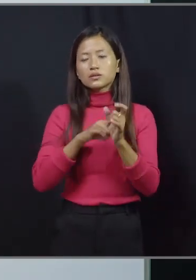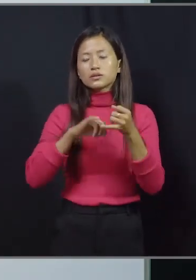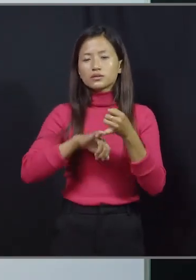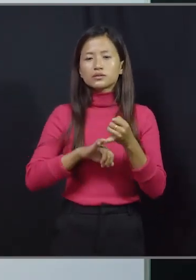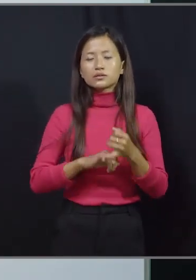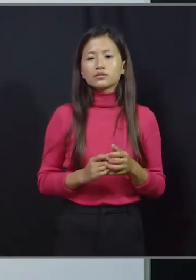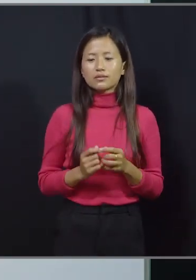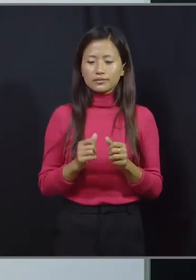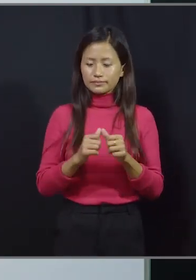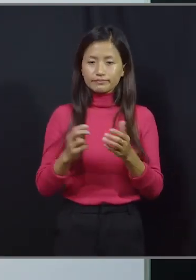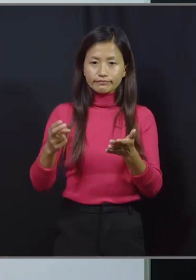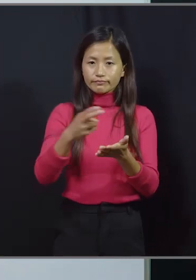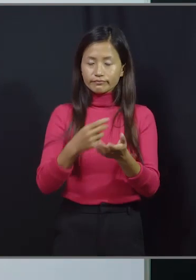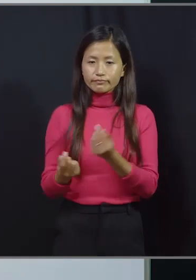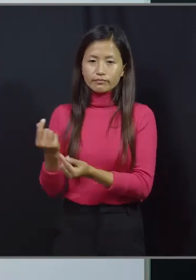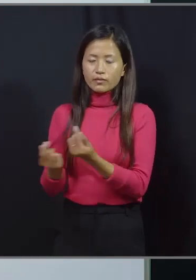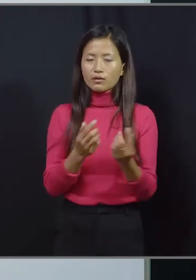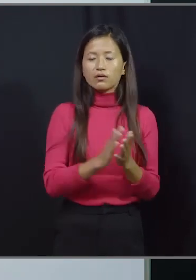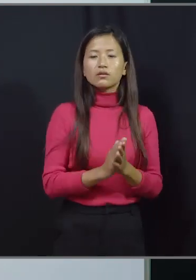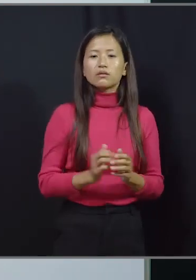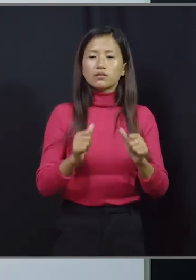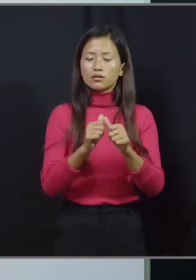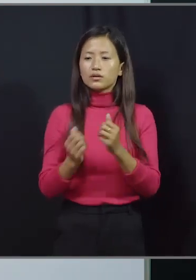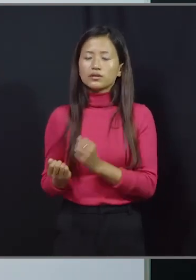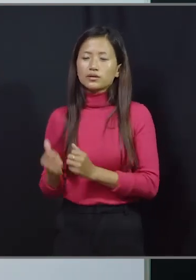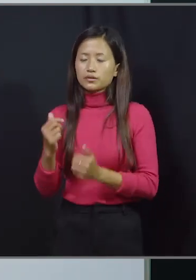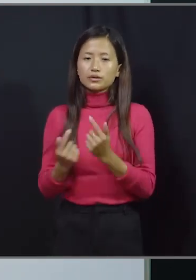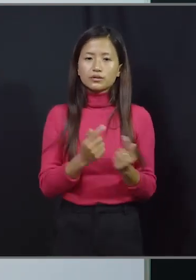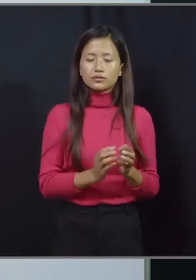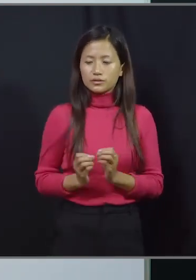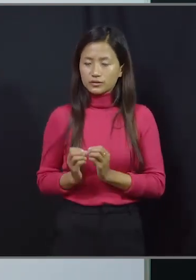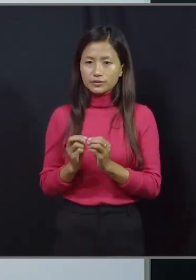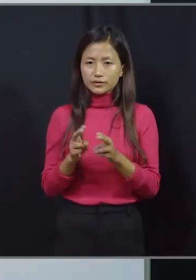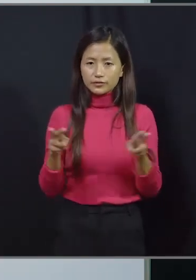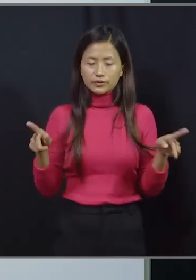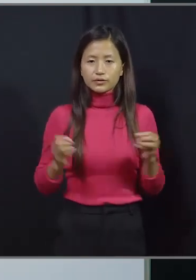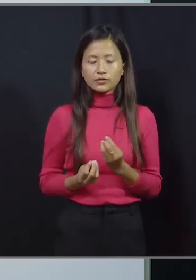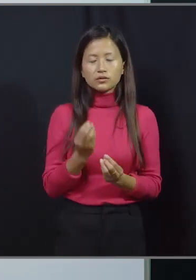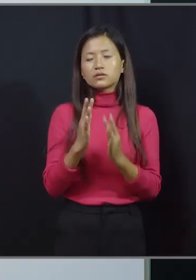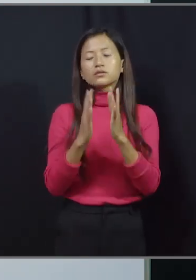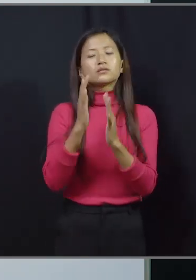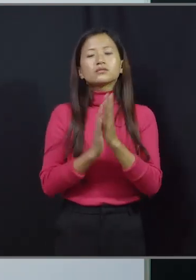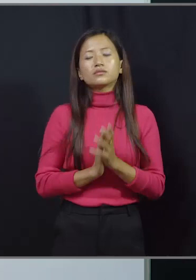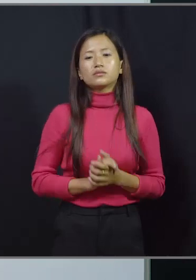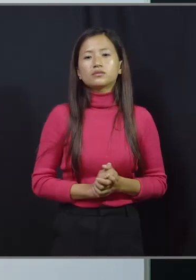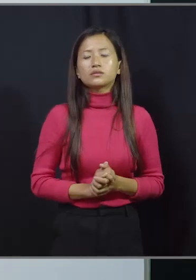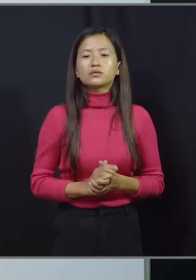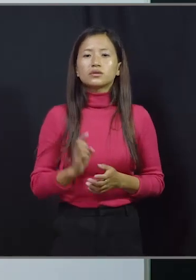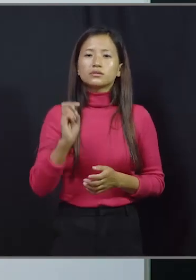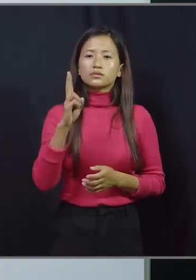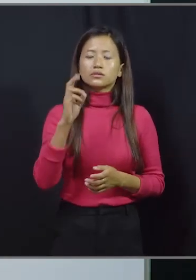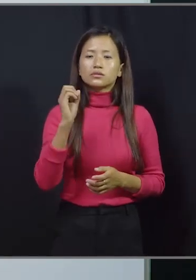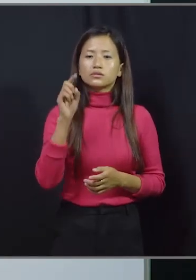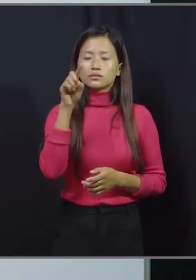or agriculture. It led to increased pressure on land. Just a small example here, if 20%